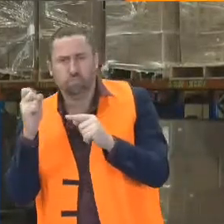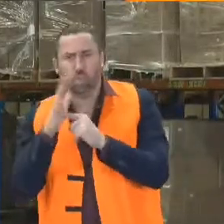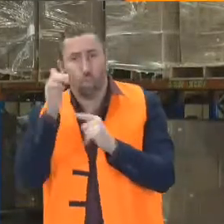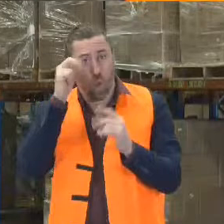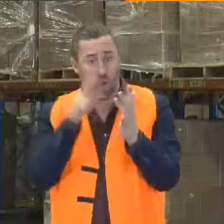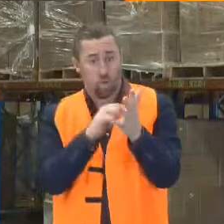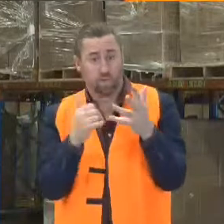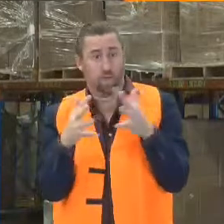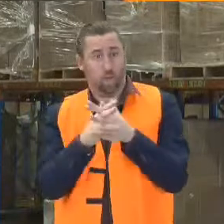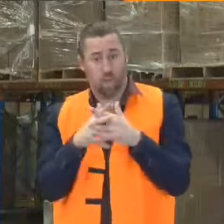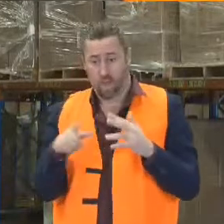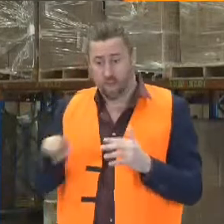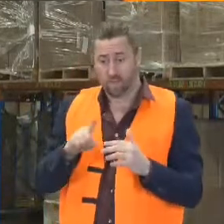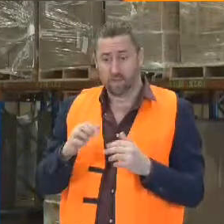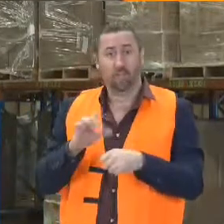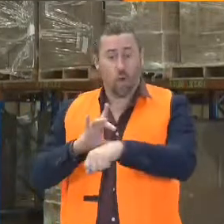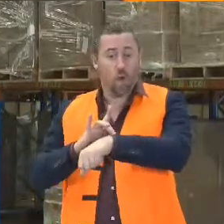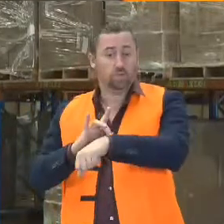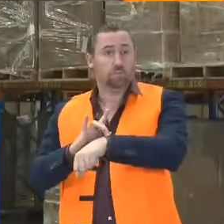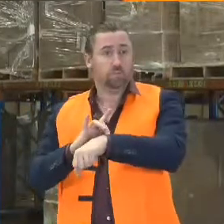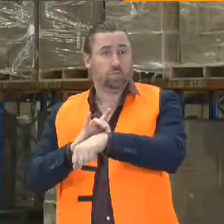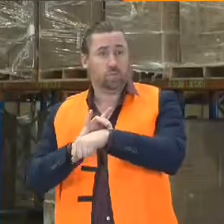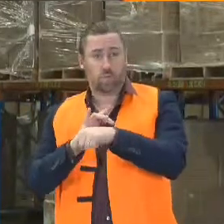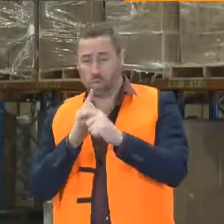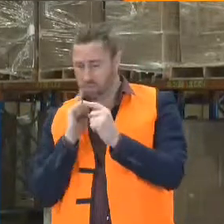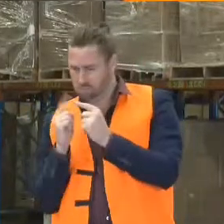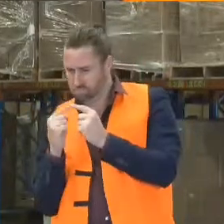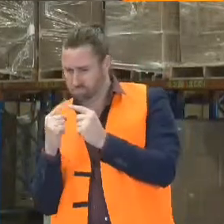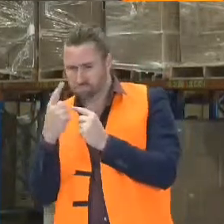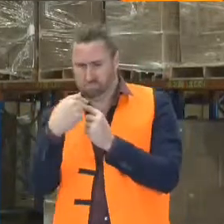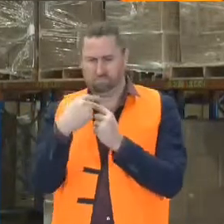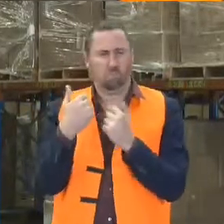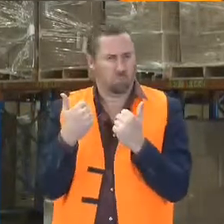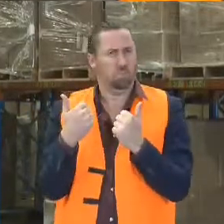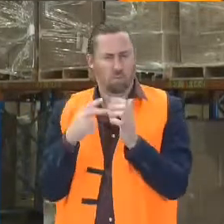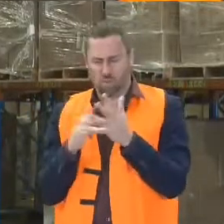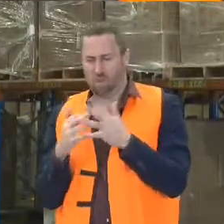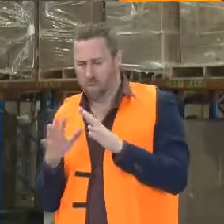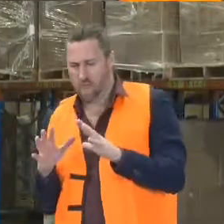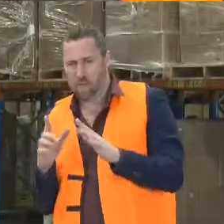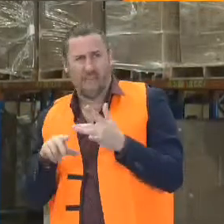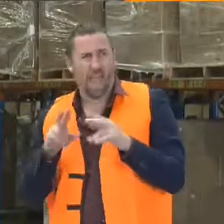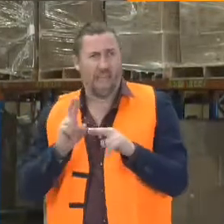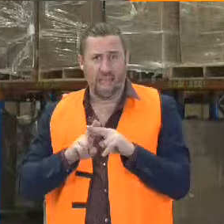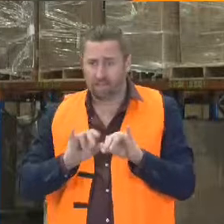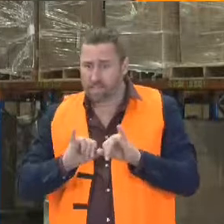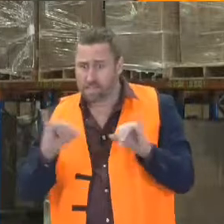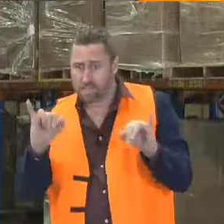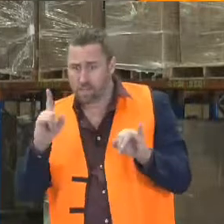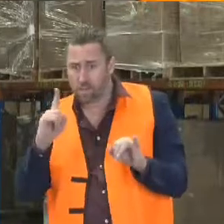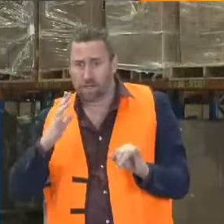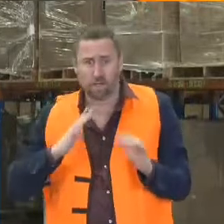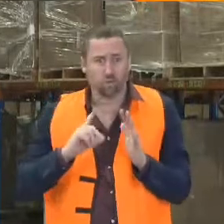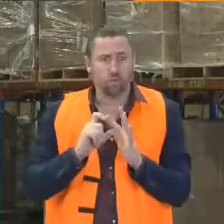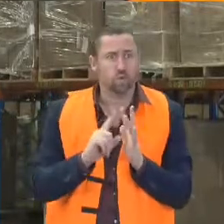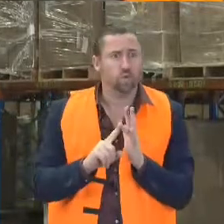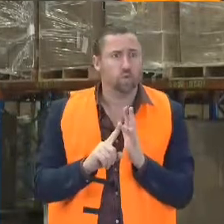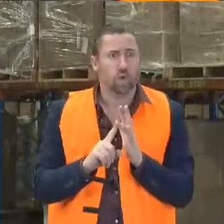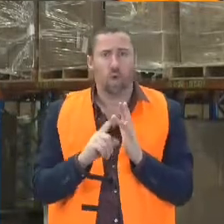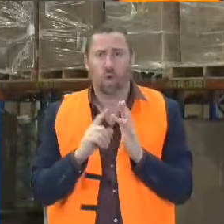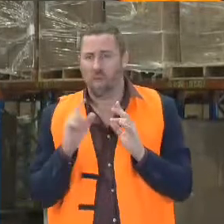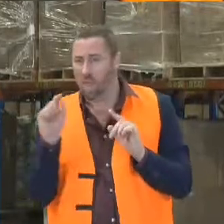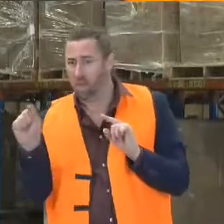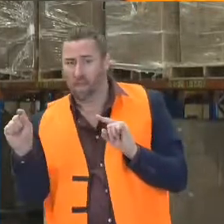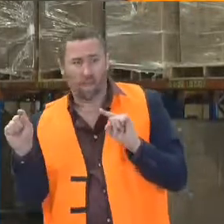South Wales residents have hospitals located close to where they are, but if there are extenuating circumstances and whether they are on